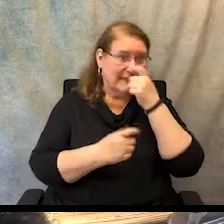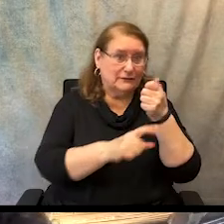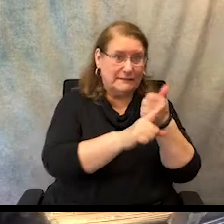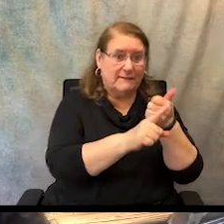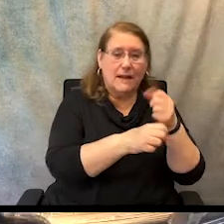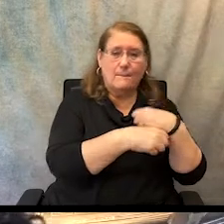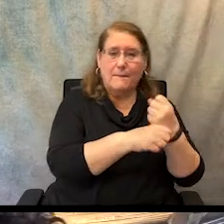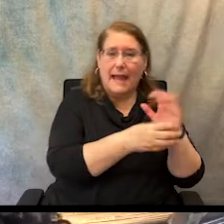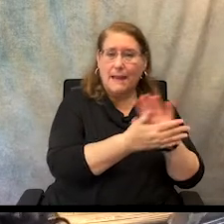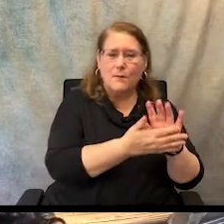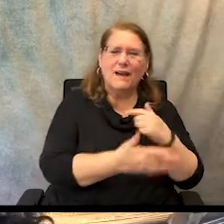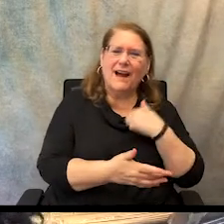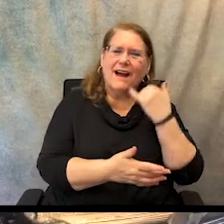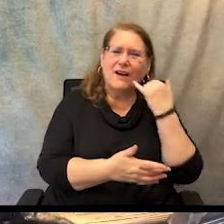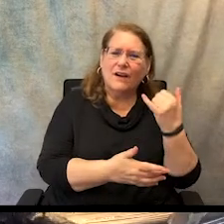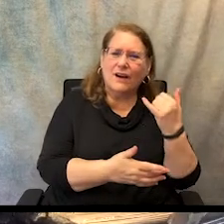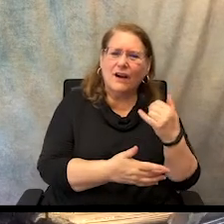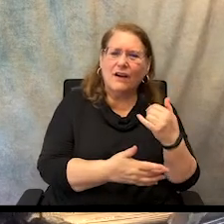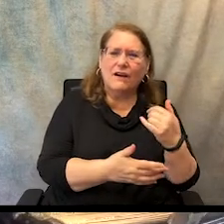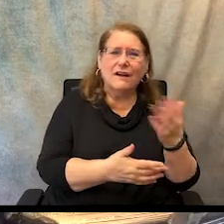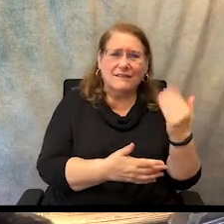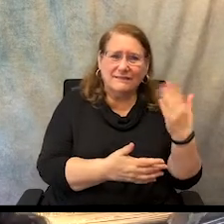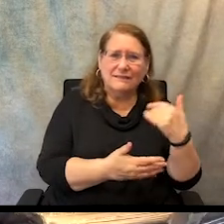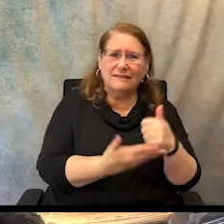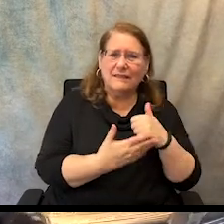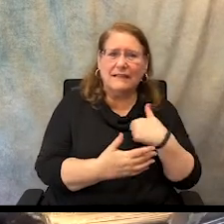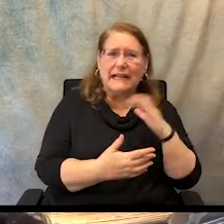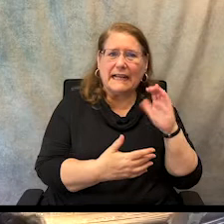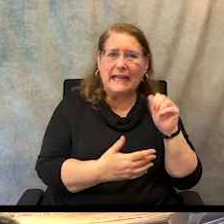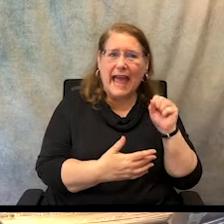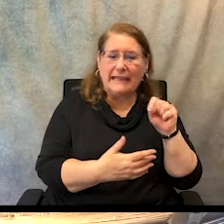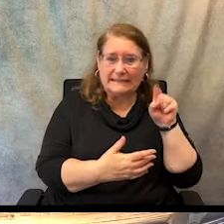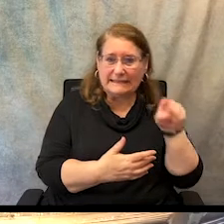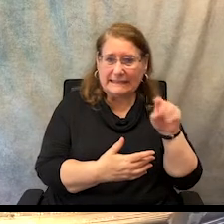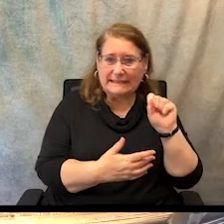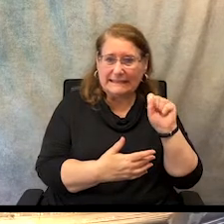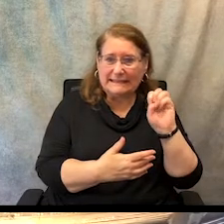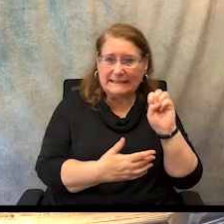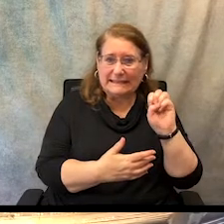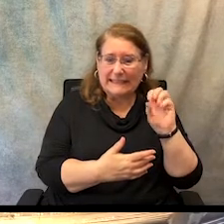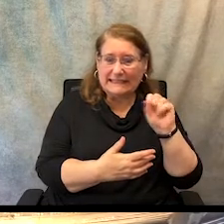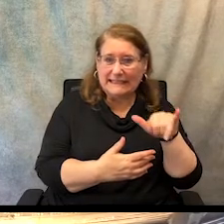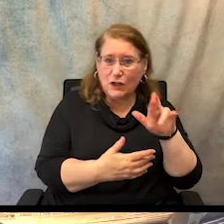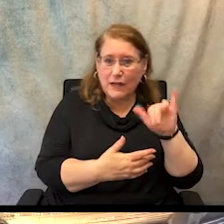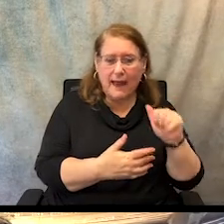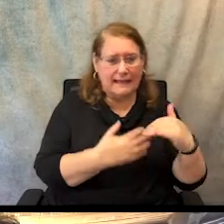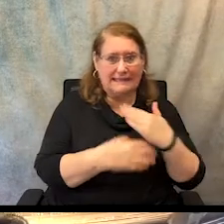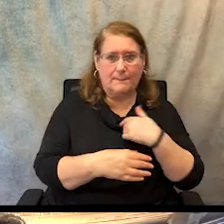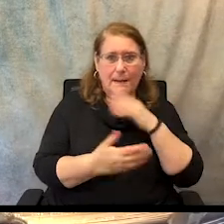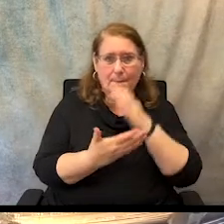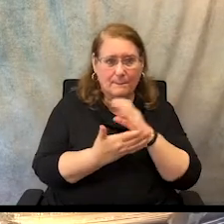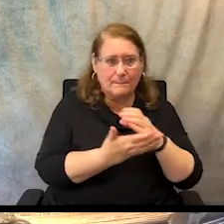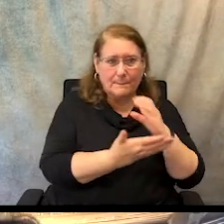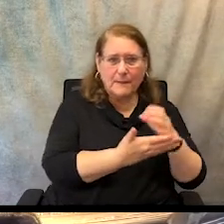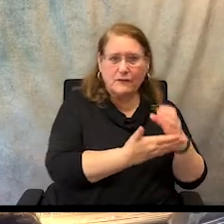interested to make movies, I told him, make me casting in Syria too. And they sent me